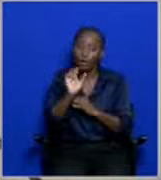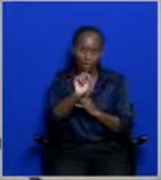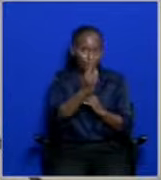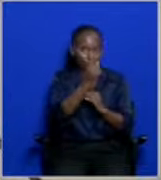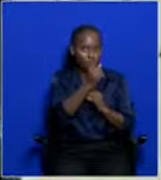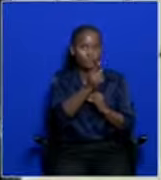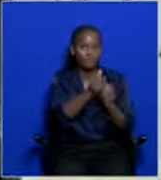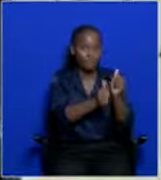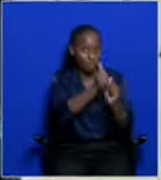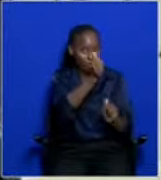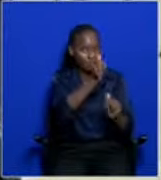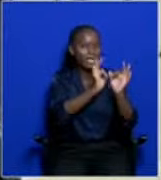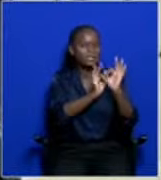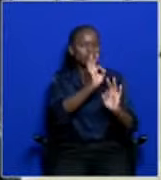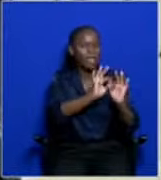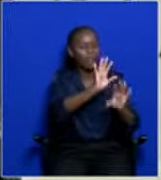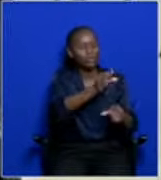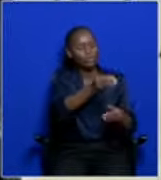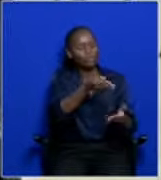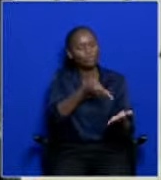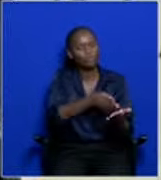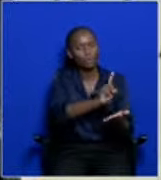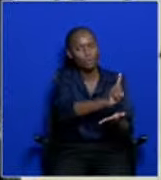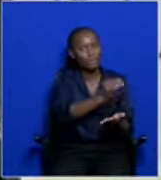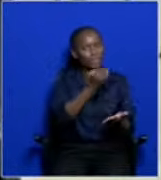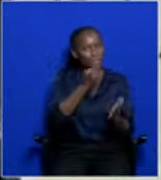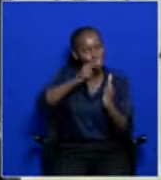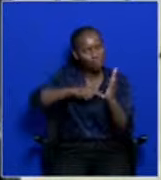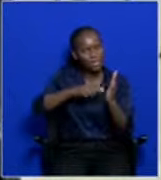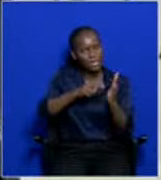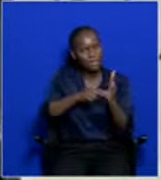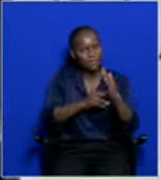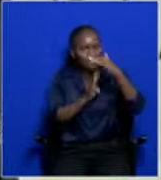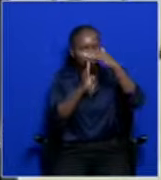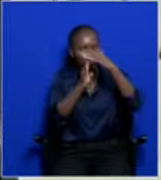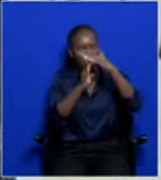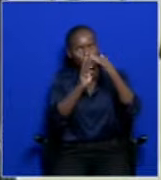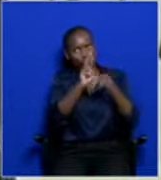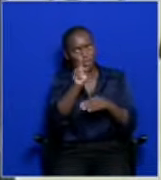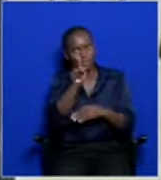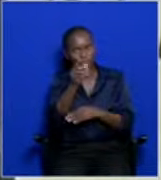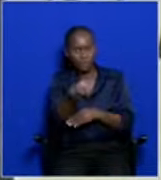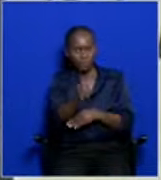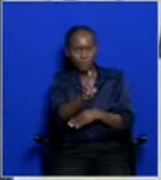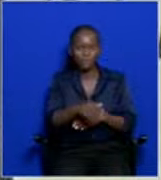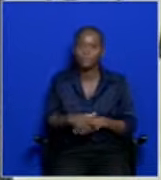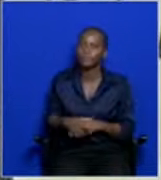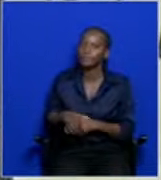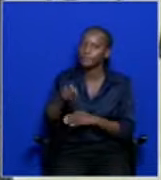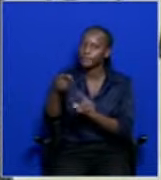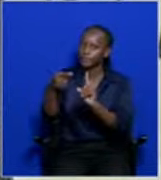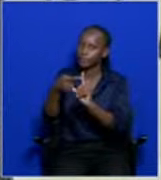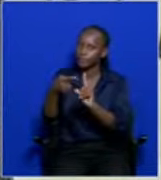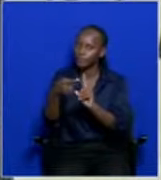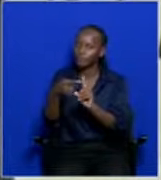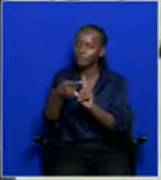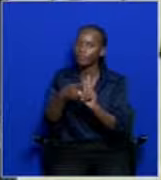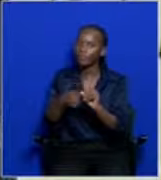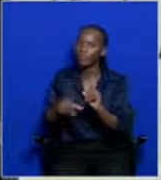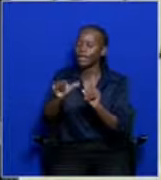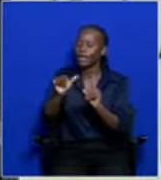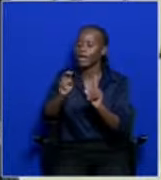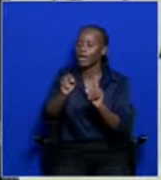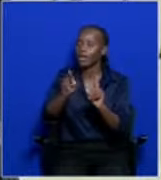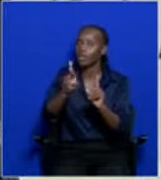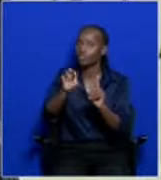record. This is the additional statement of Norman Adrian Mackenzie regarding the photo album shown